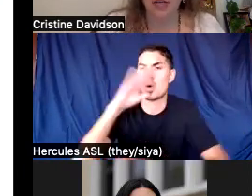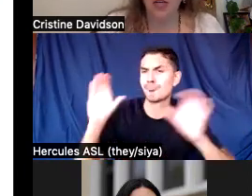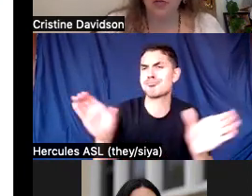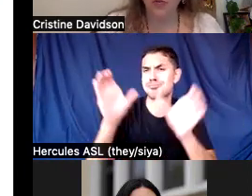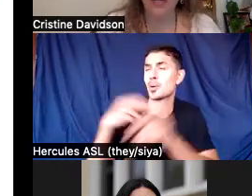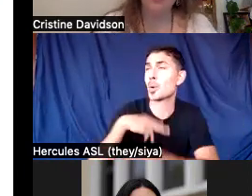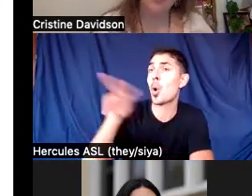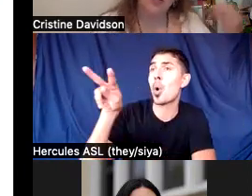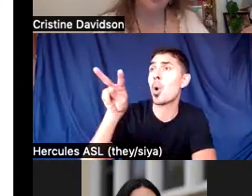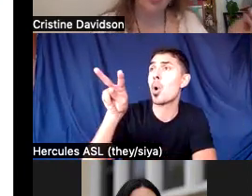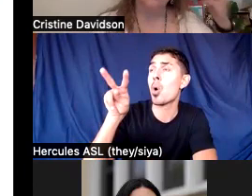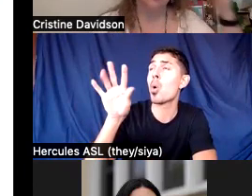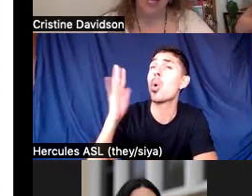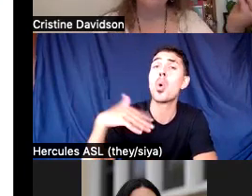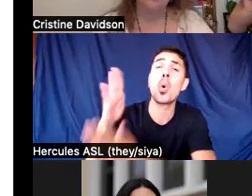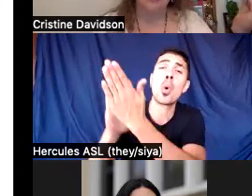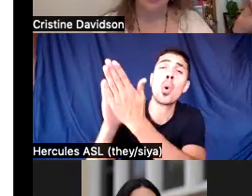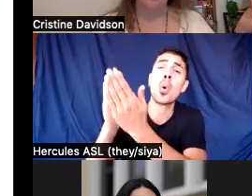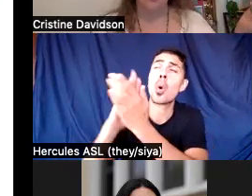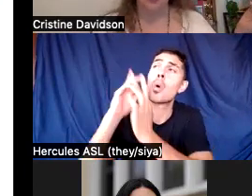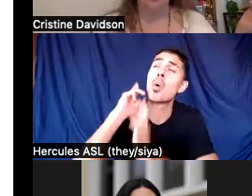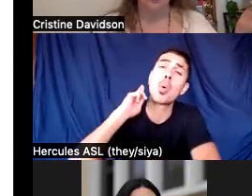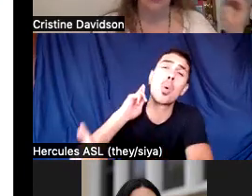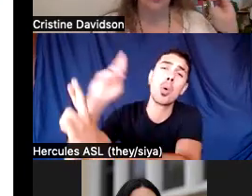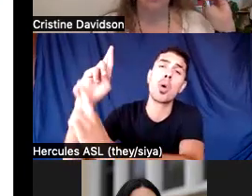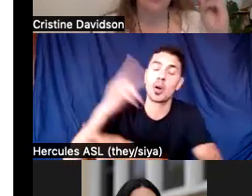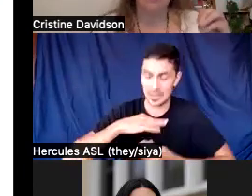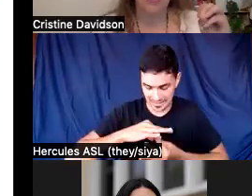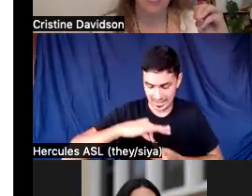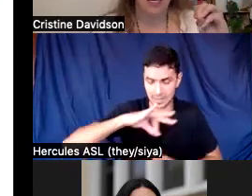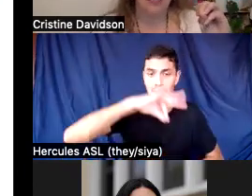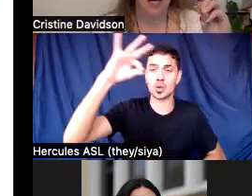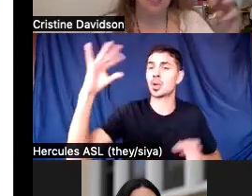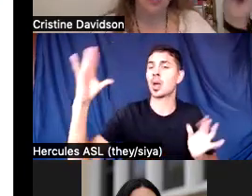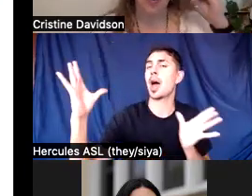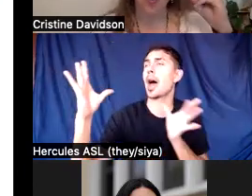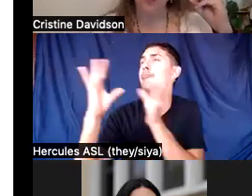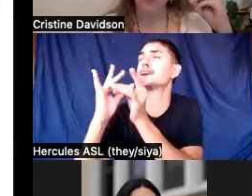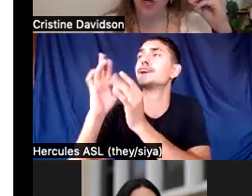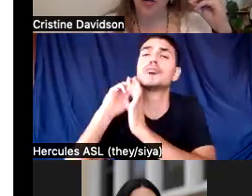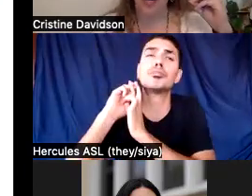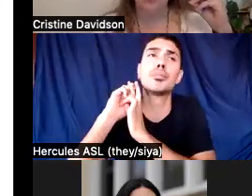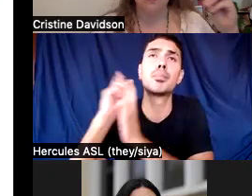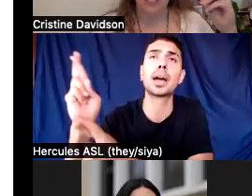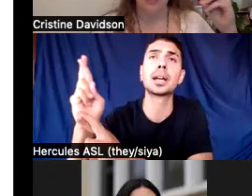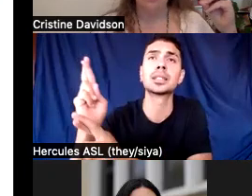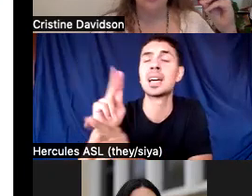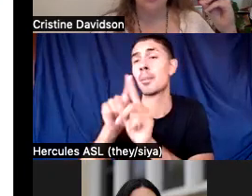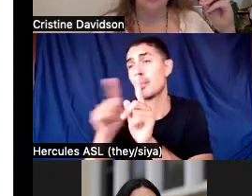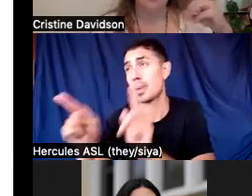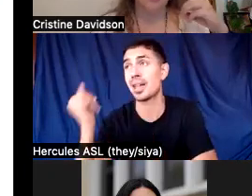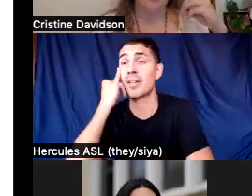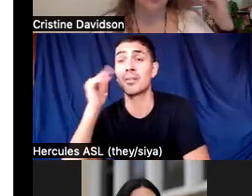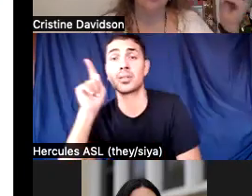see. And we can be spiritually attracted to that energy. And so if somebody has not done their own work on